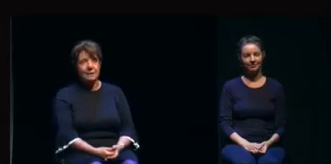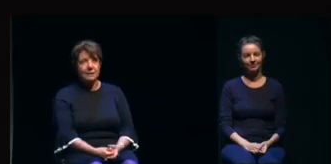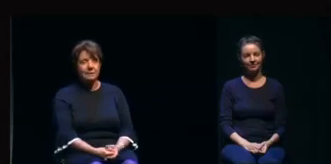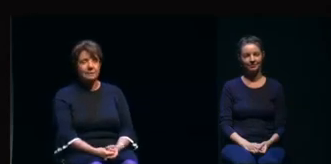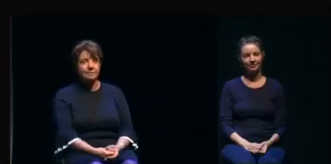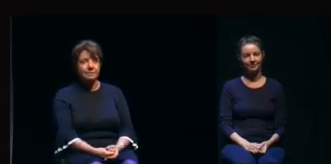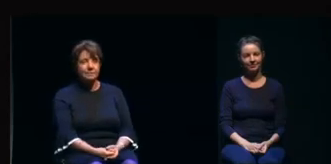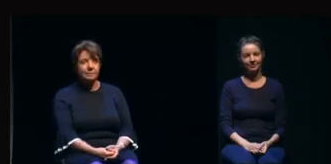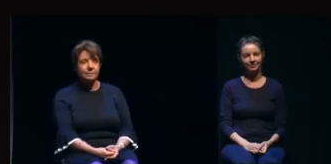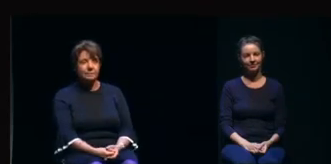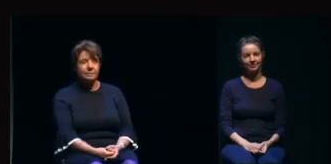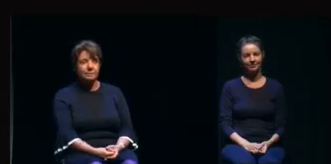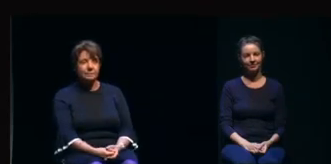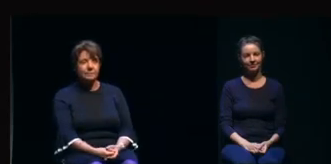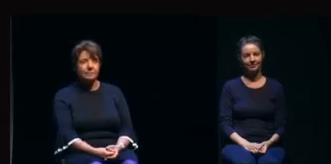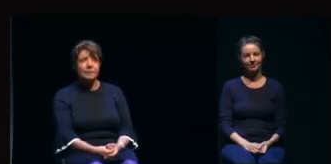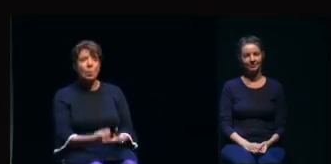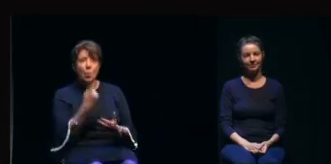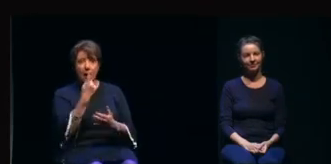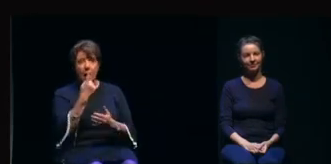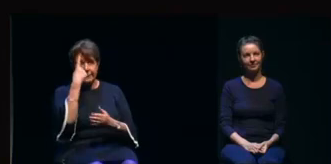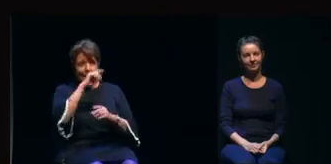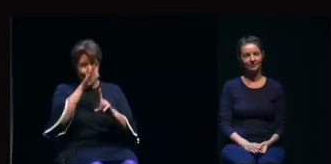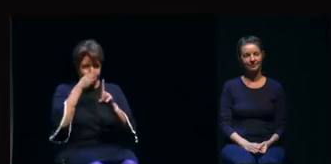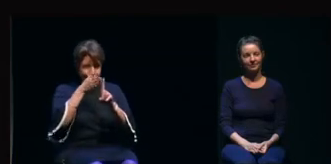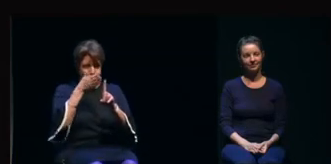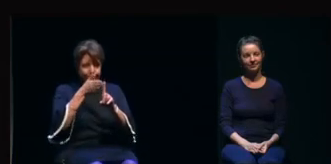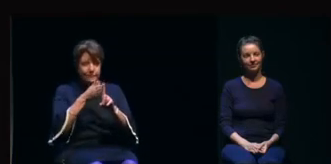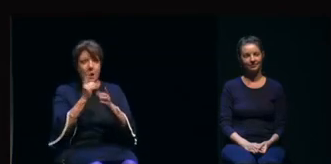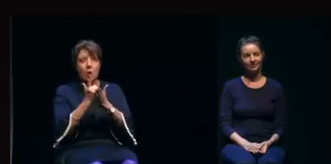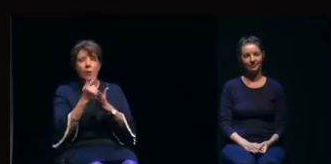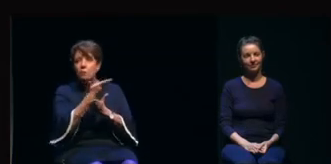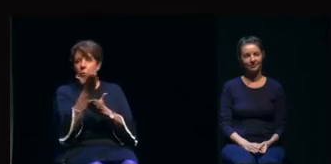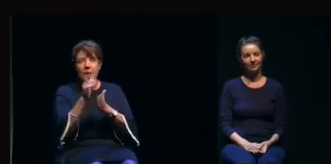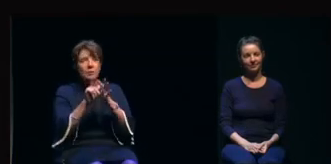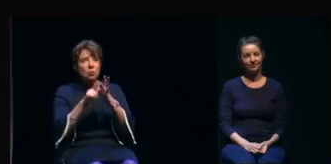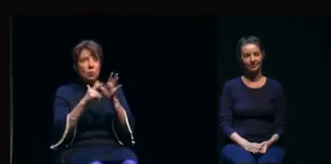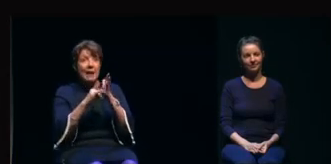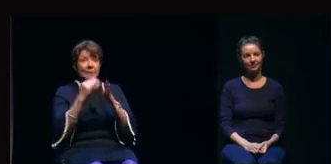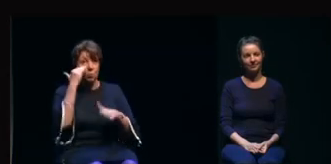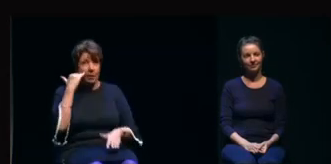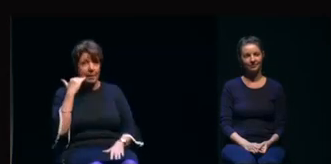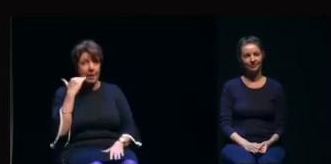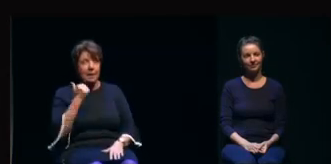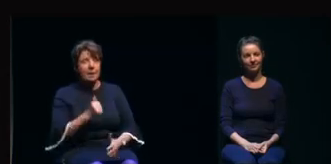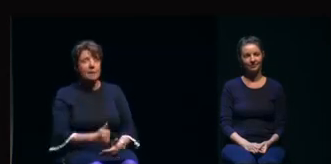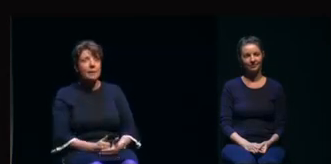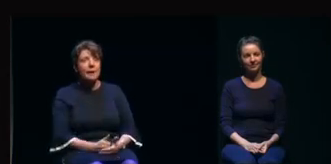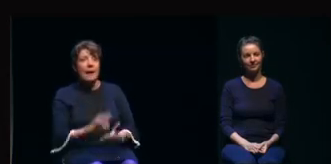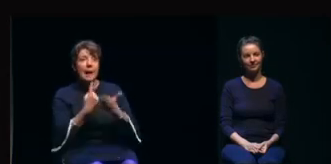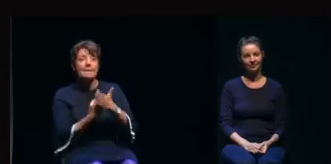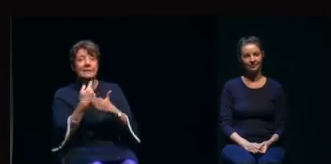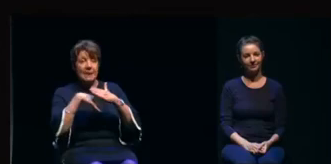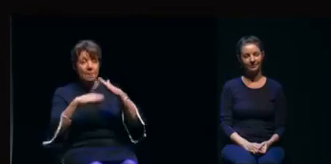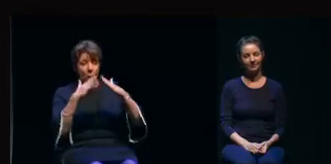An idea that you return to is that a lot of what we do as women occurs inside the